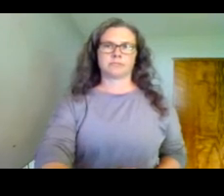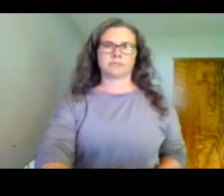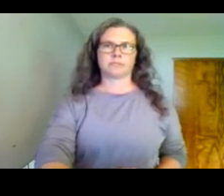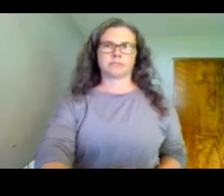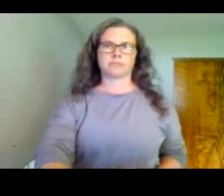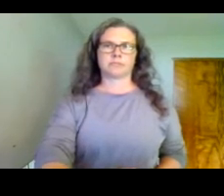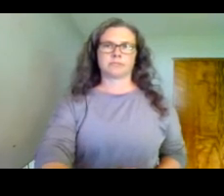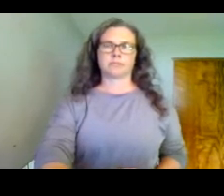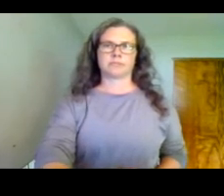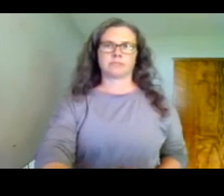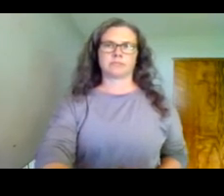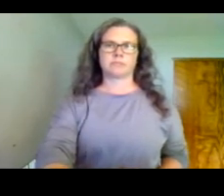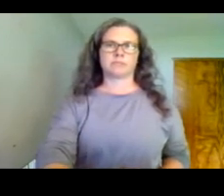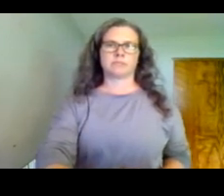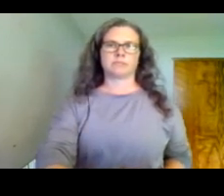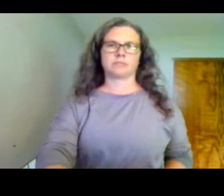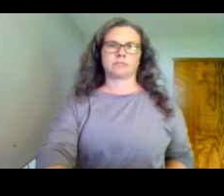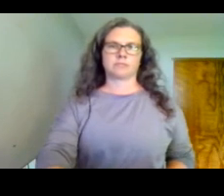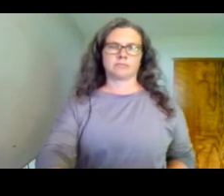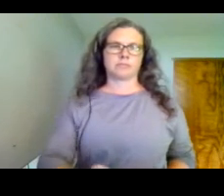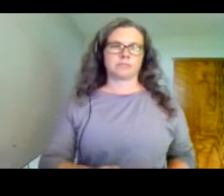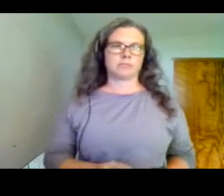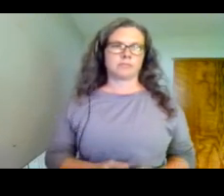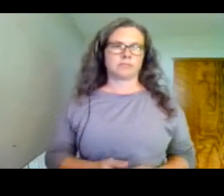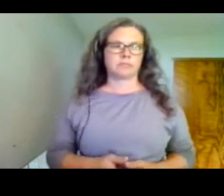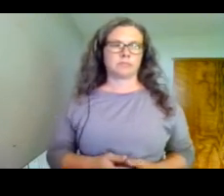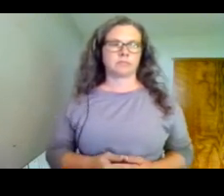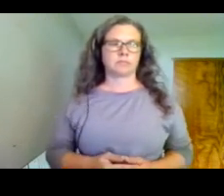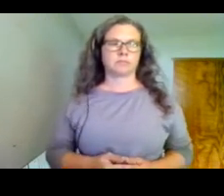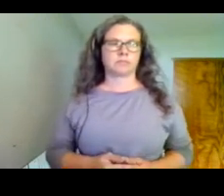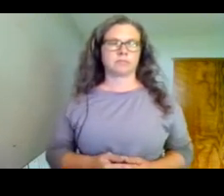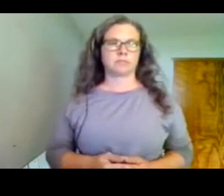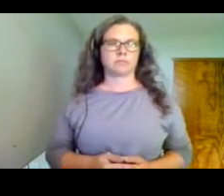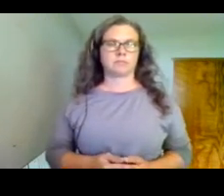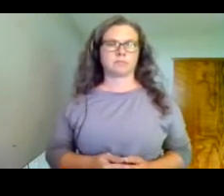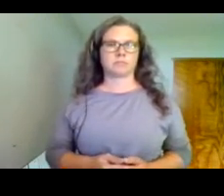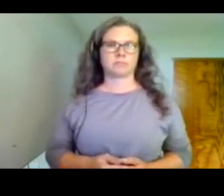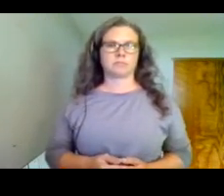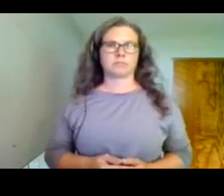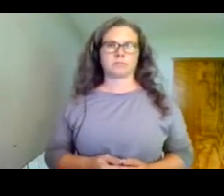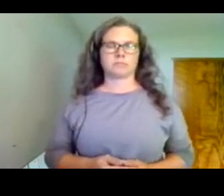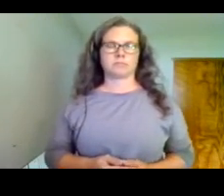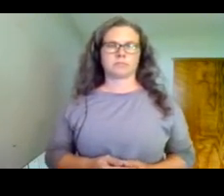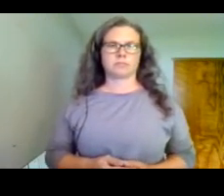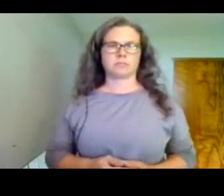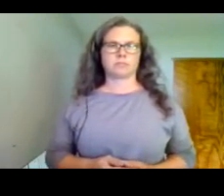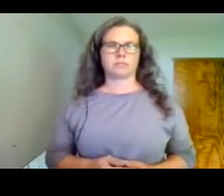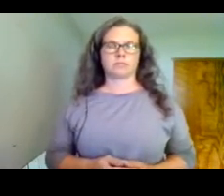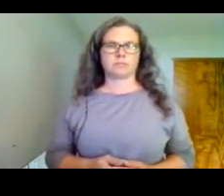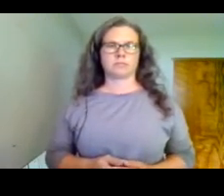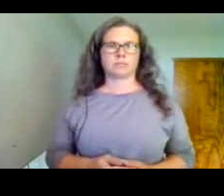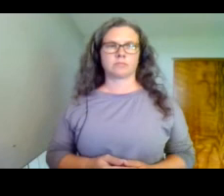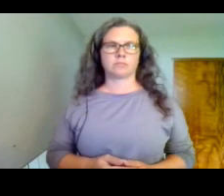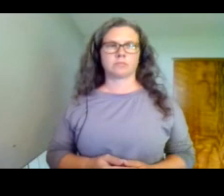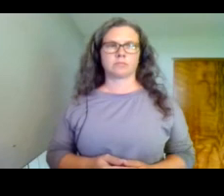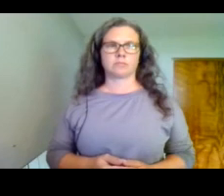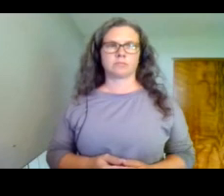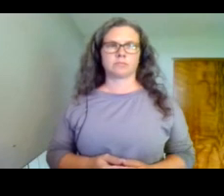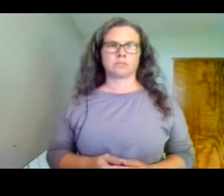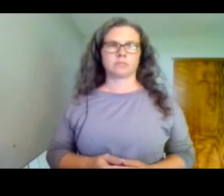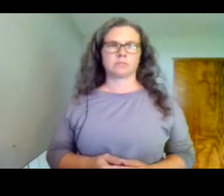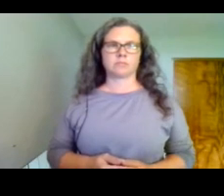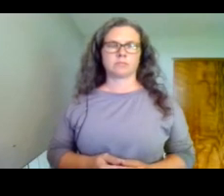I would imagine some of that might work its way through in the SWIP plan. I imagine Alex might see a little bit more of that since he works more